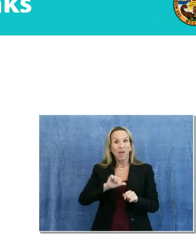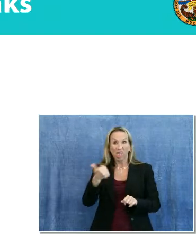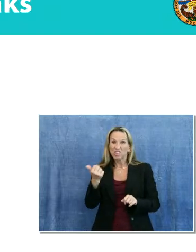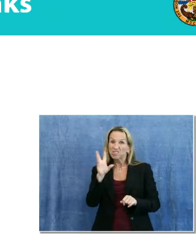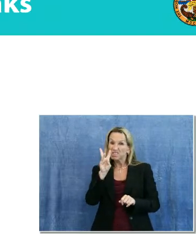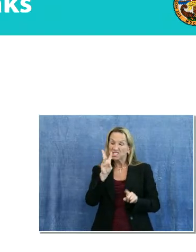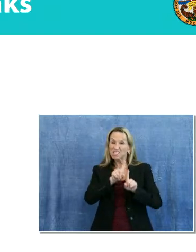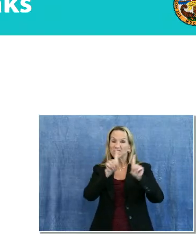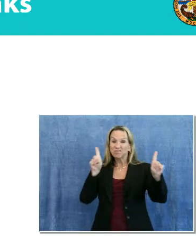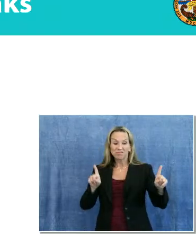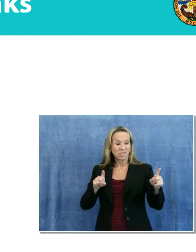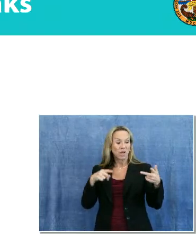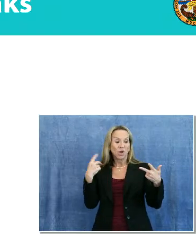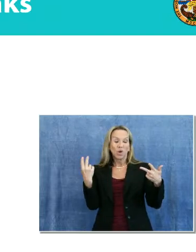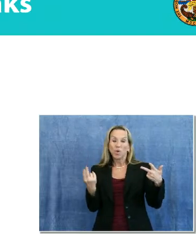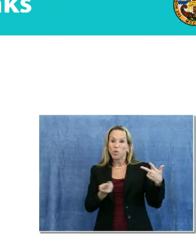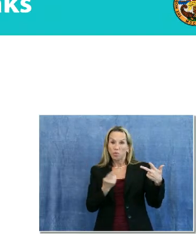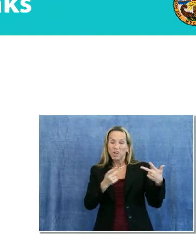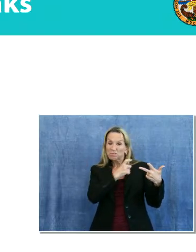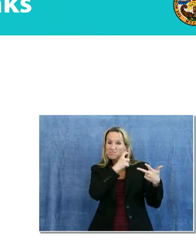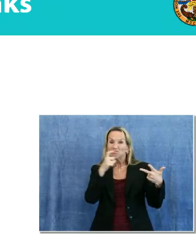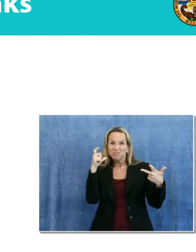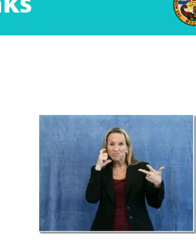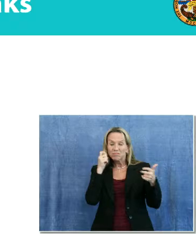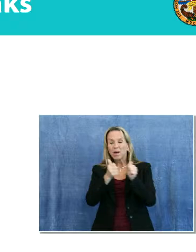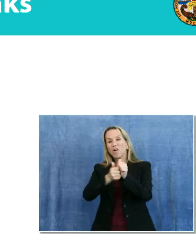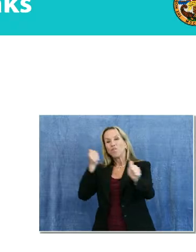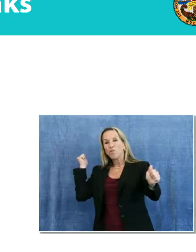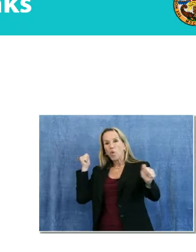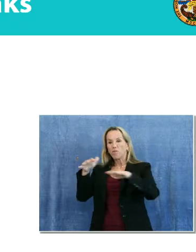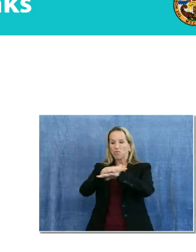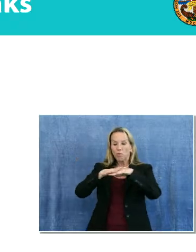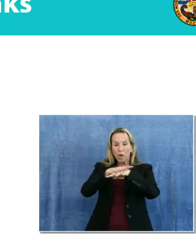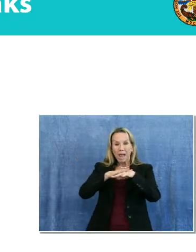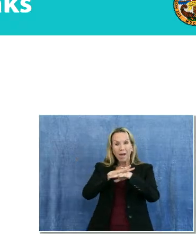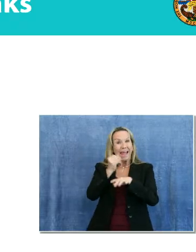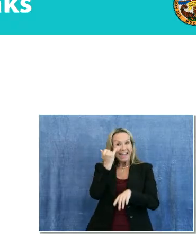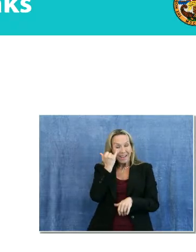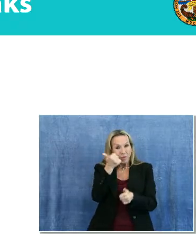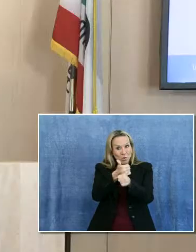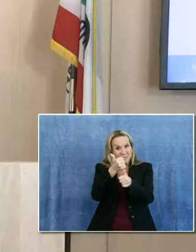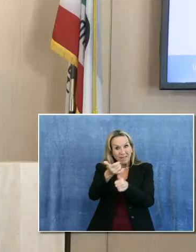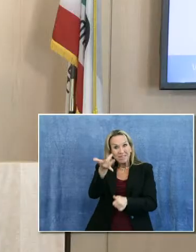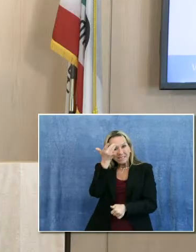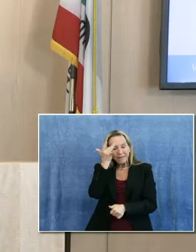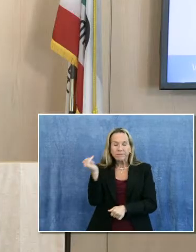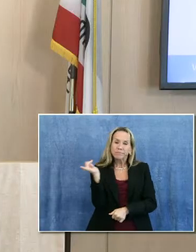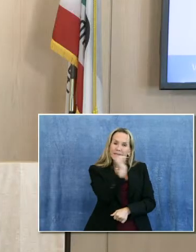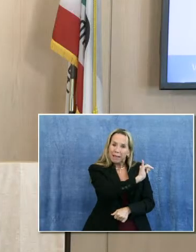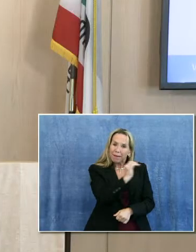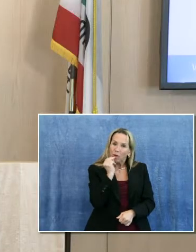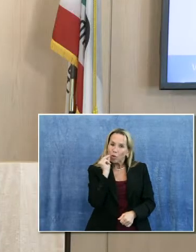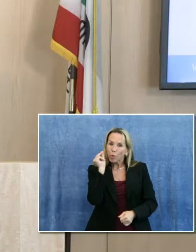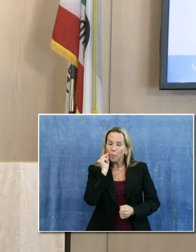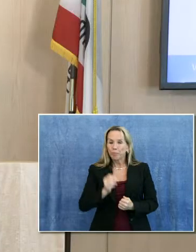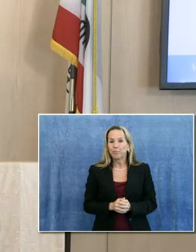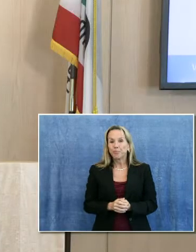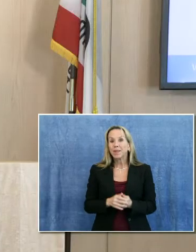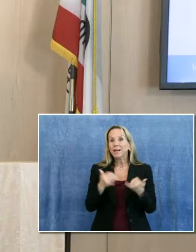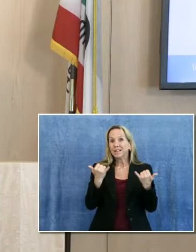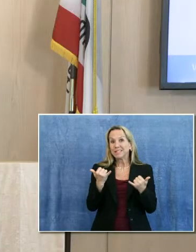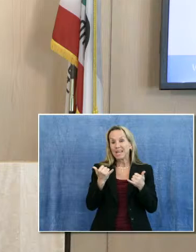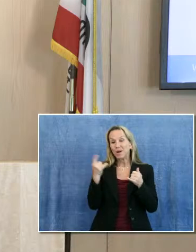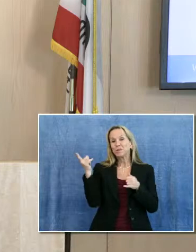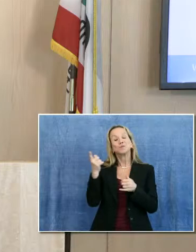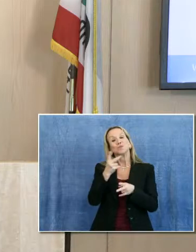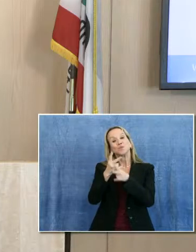out, avoiding crowds, and staying home if you are sick. Now, please welcome back to the podium Chairman Greg